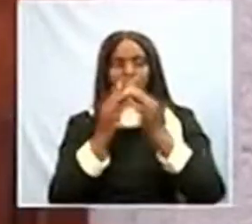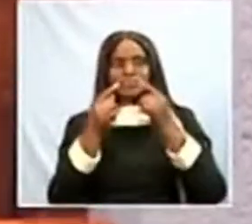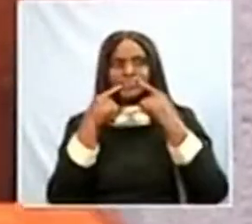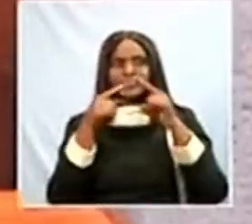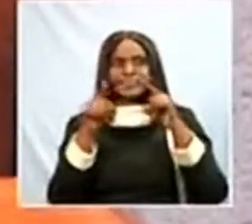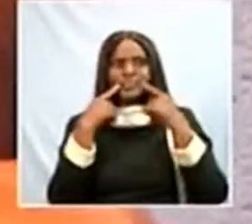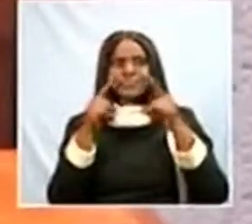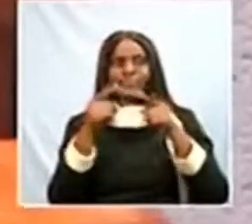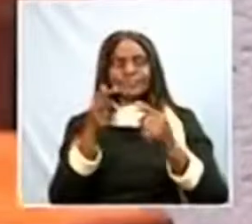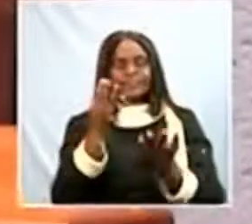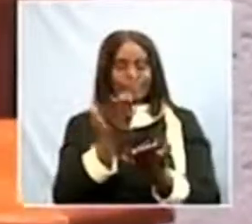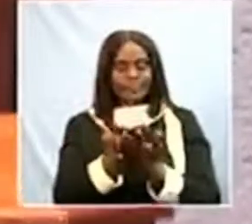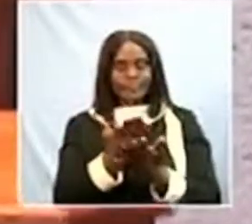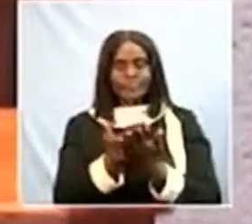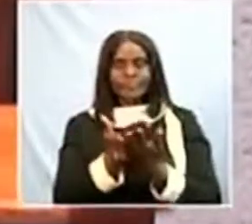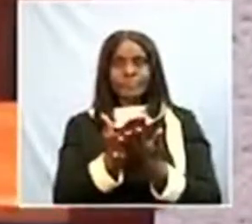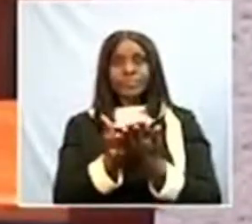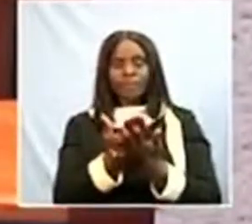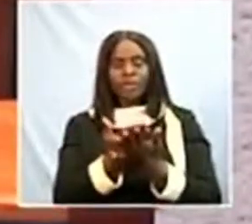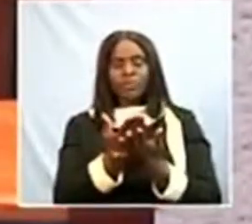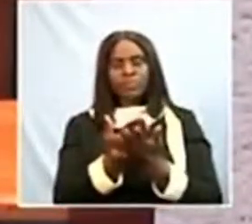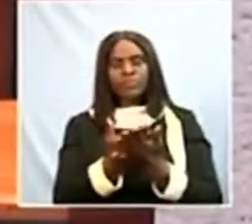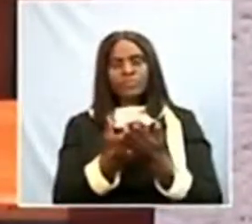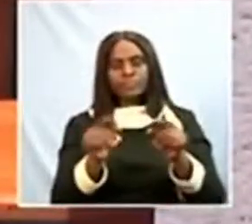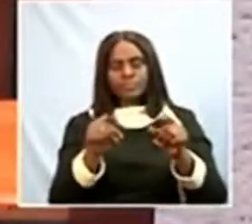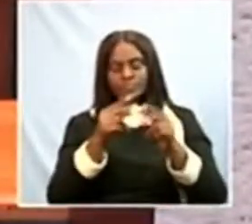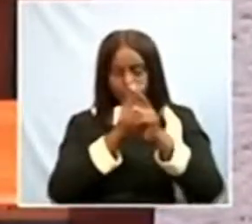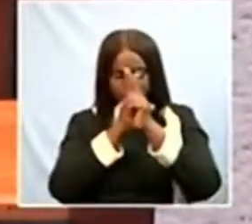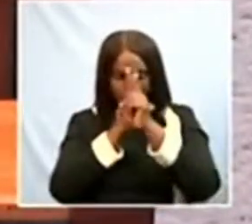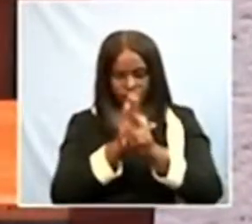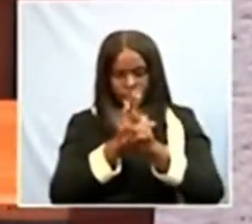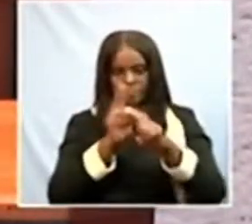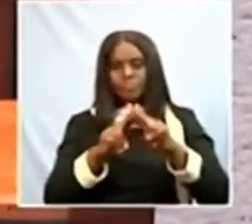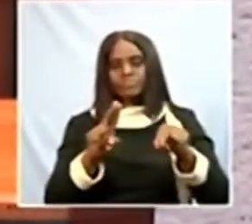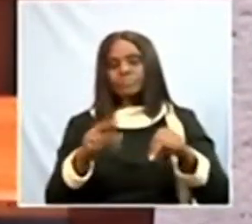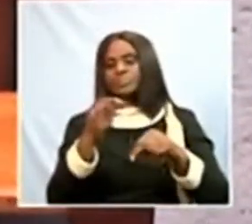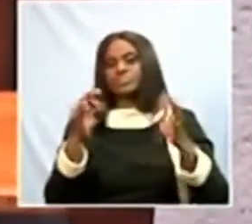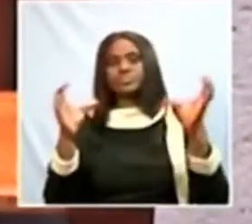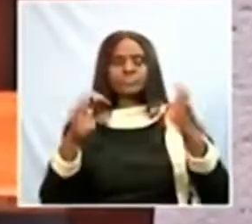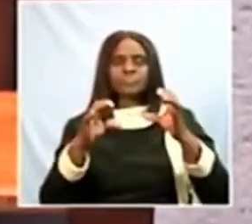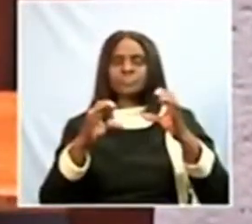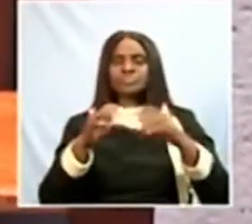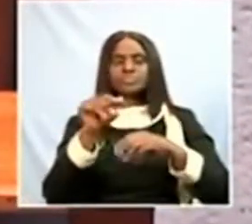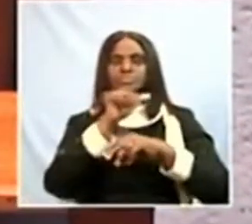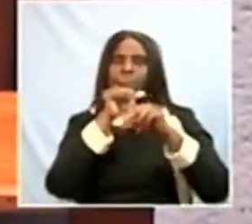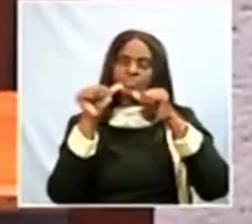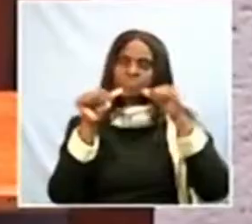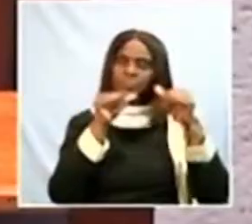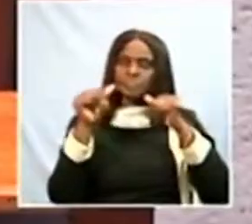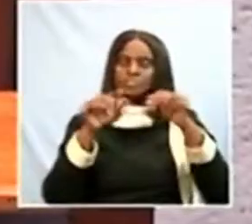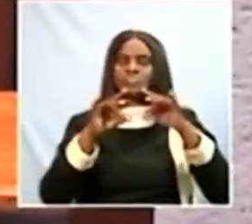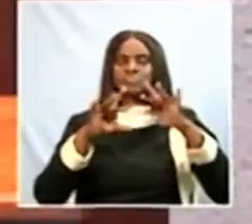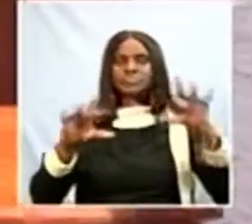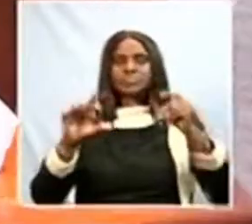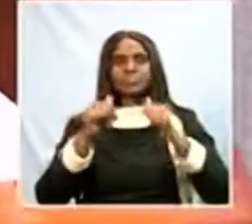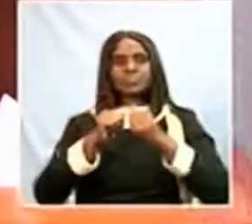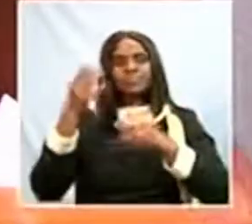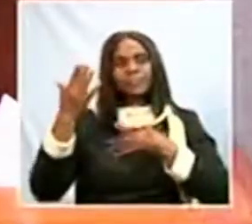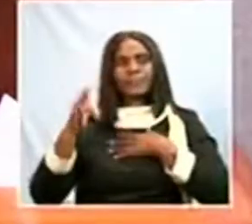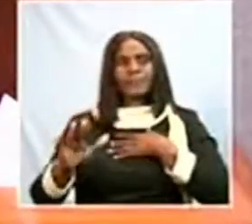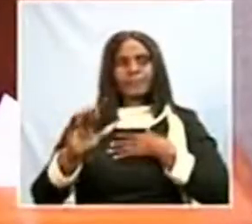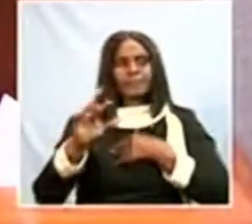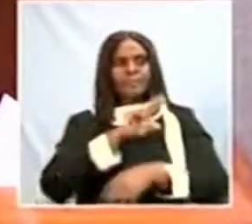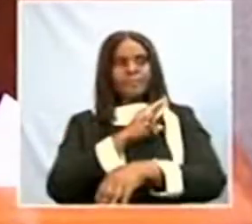Notice of motion. The Honorable Chairperson of the Committee on Agriculture, Lands and Natural